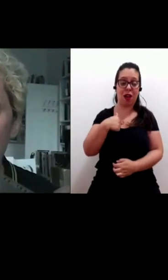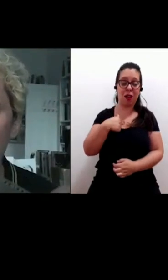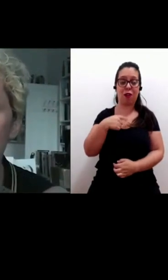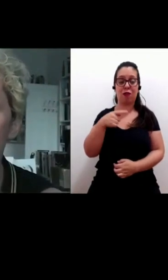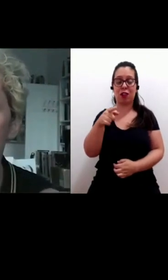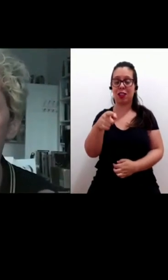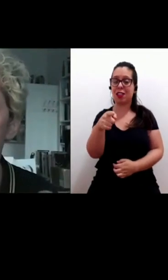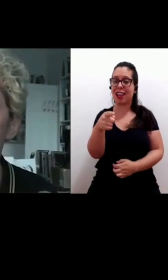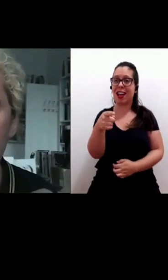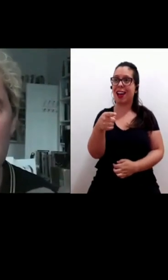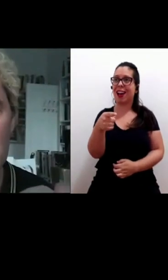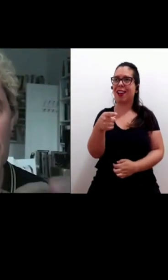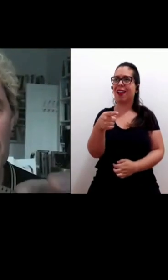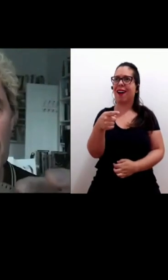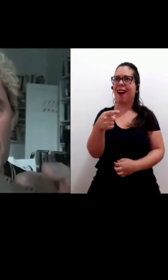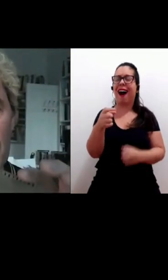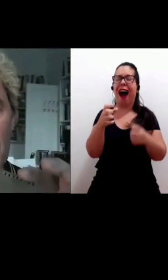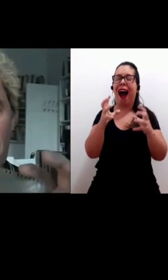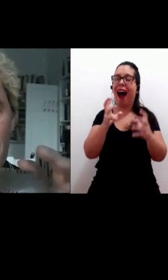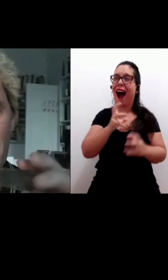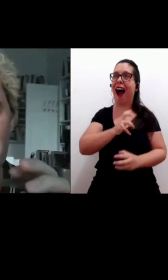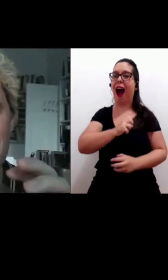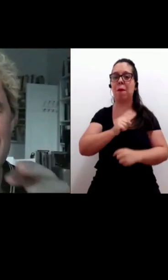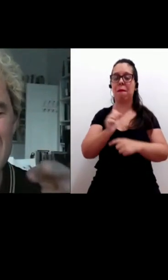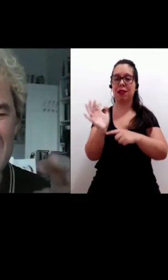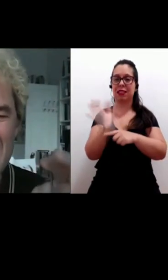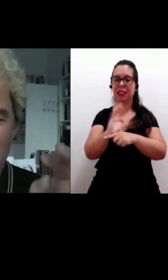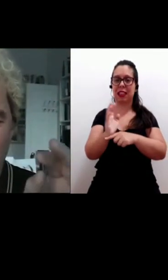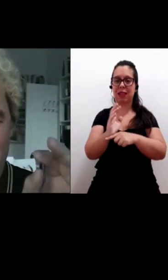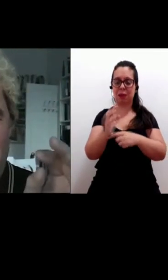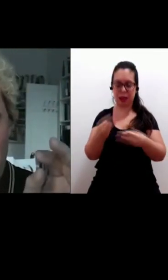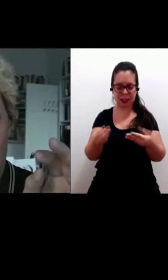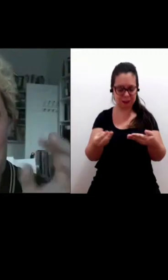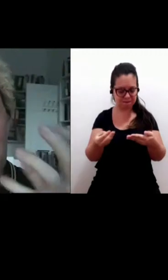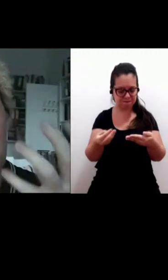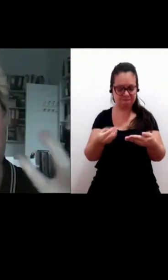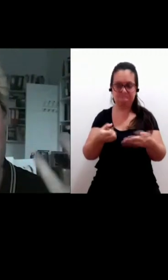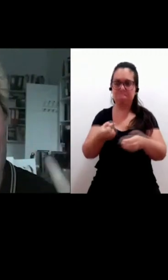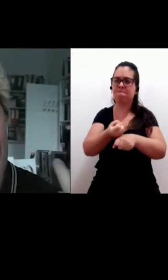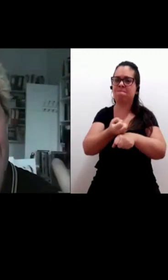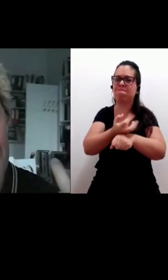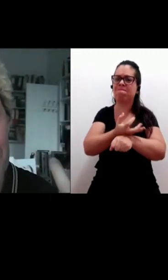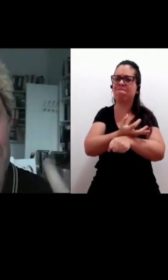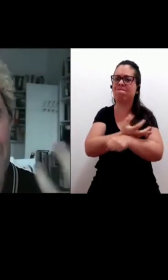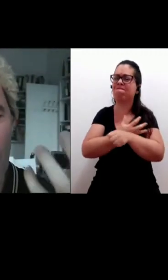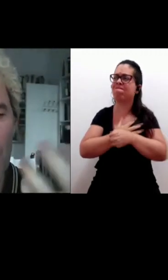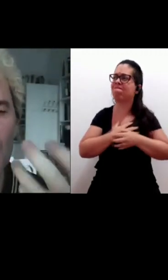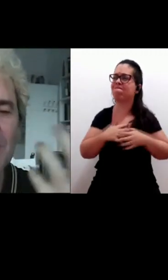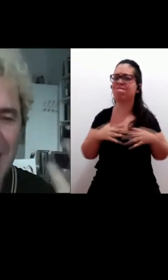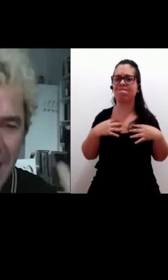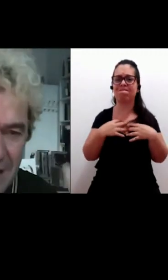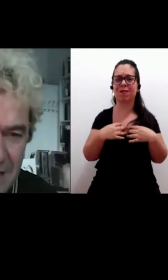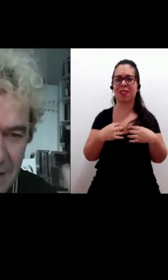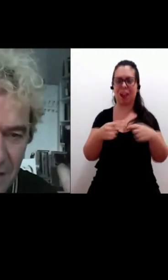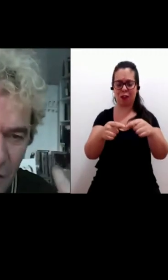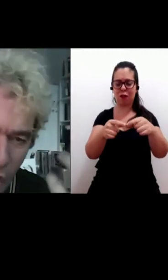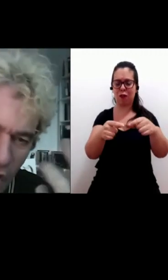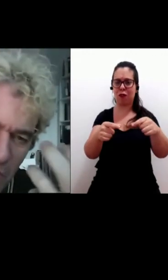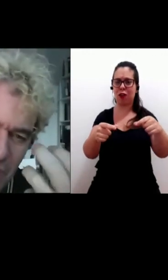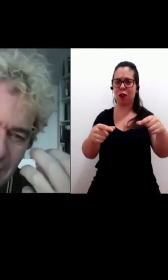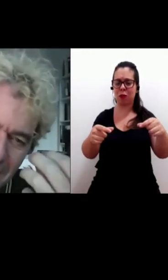is so emotional, the fact that film can lie almost